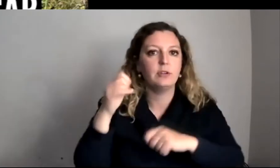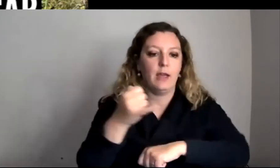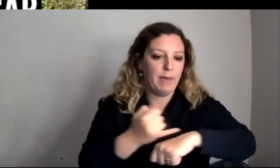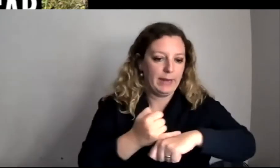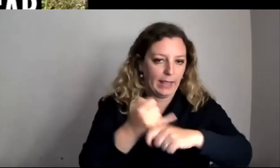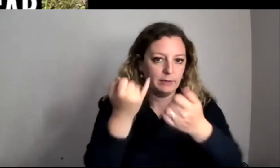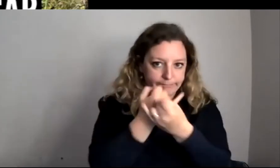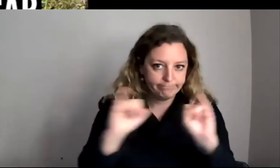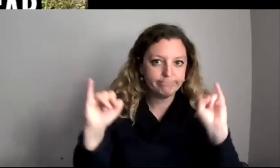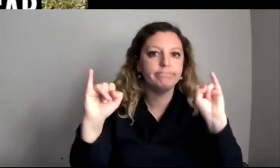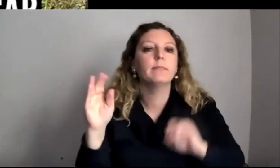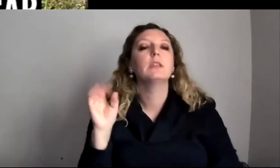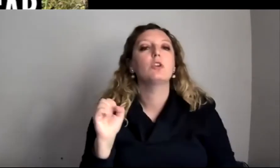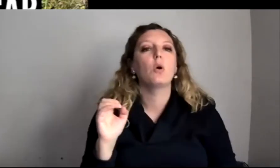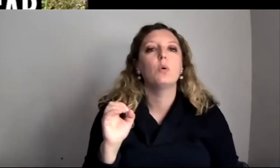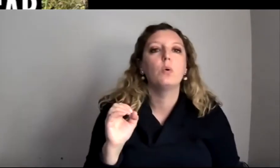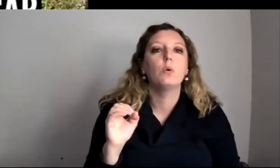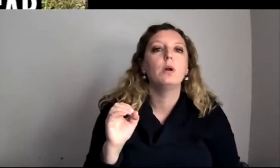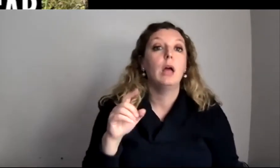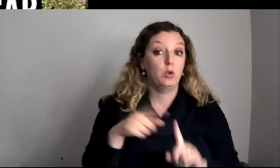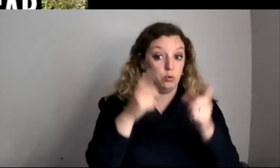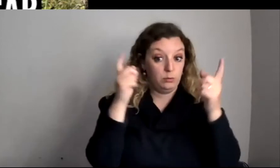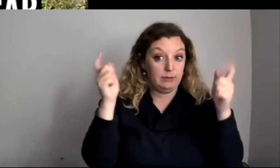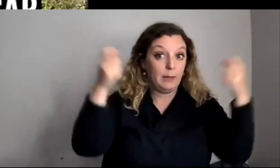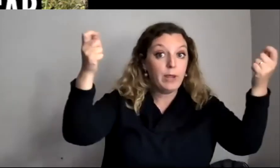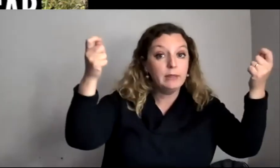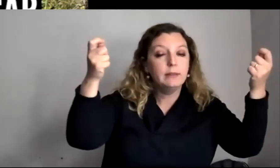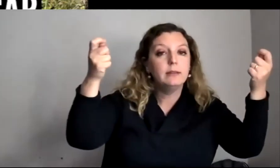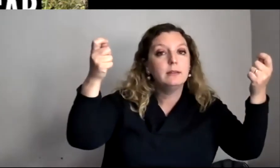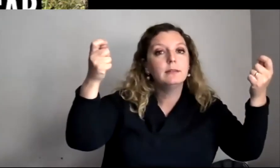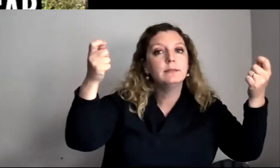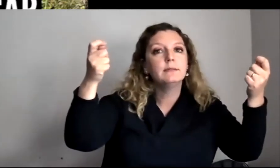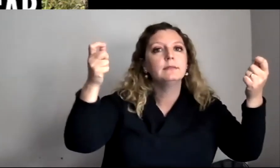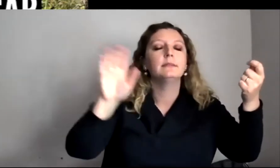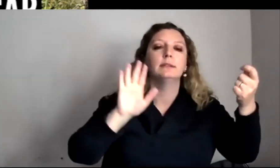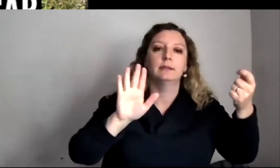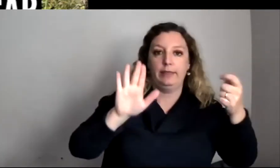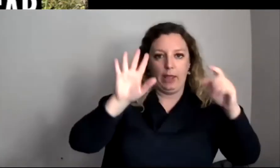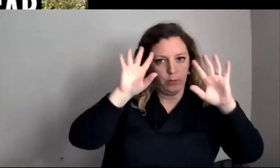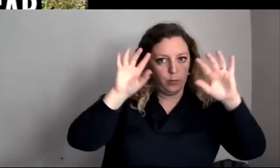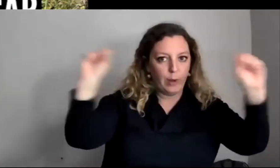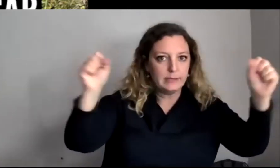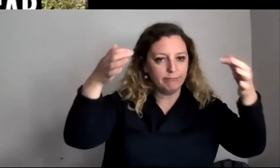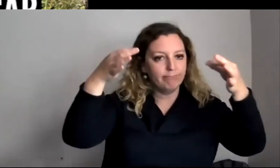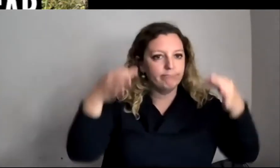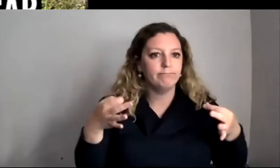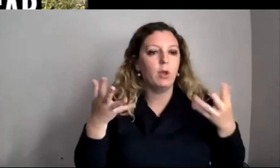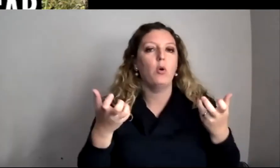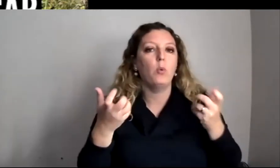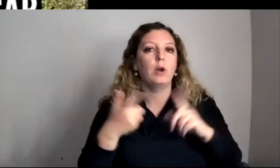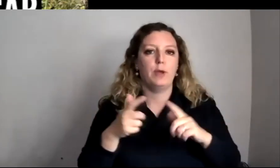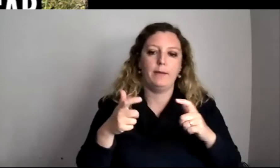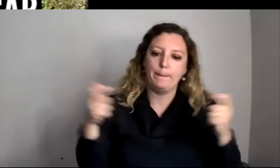independence. And so in celebration of that, their president decided he wanted to have this